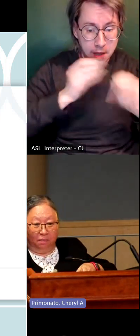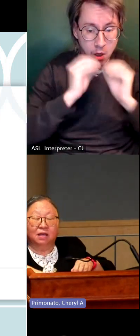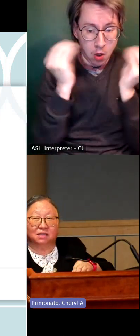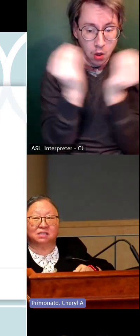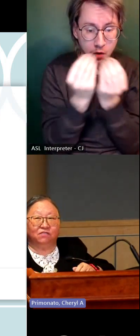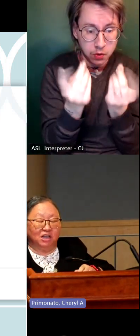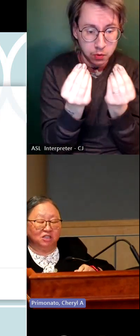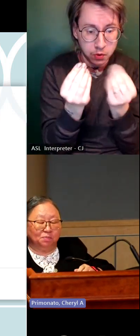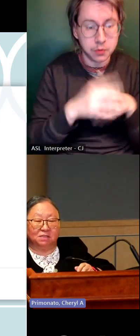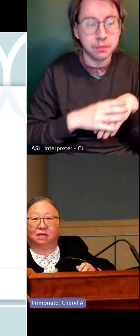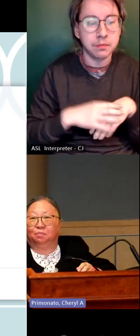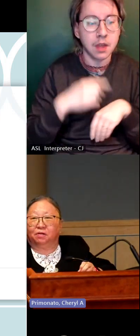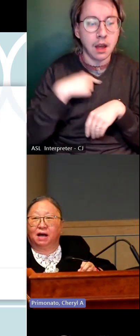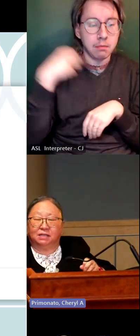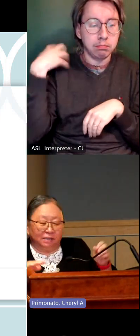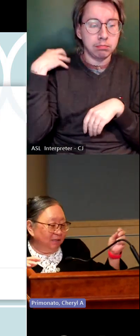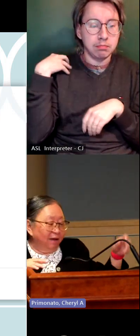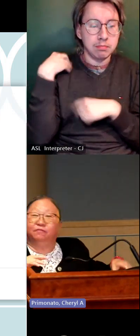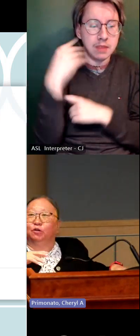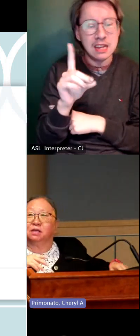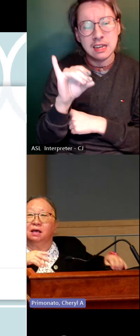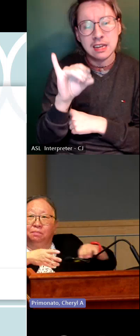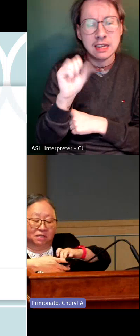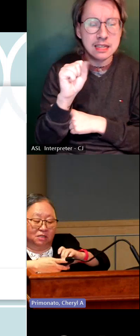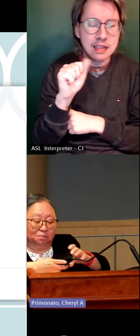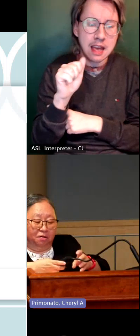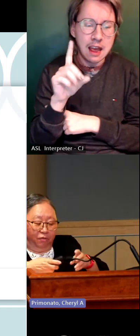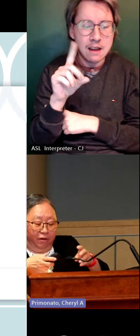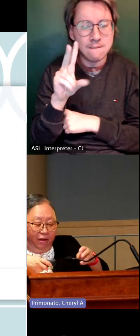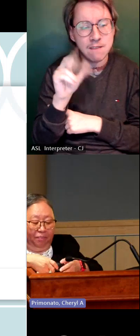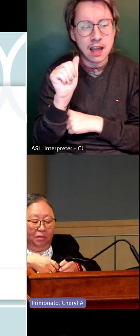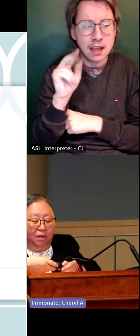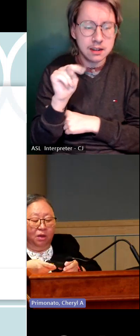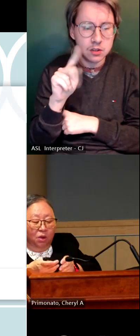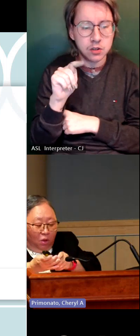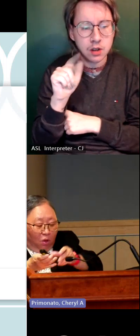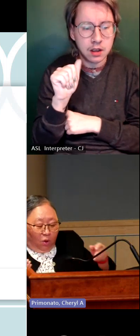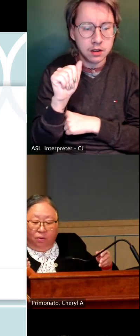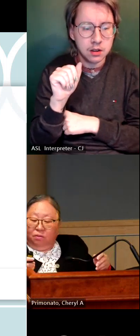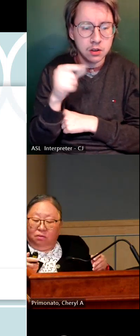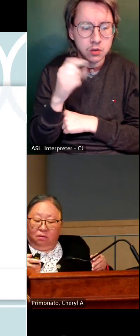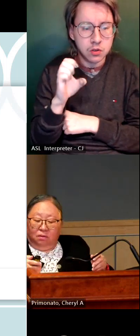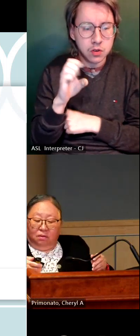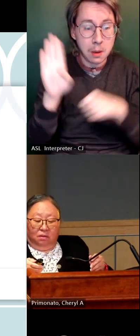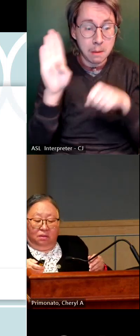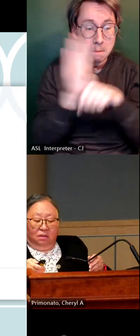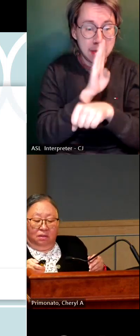of the Disadvantaged Business Enterprise and Diverse Business Program.